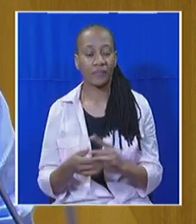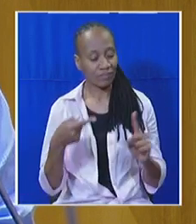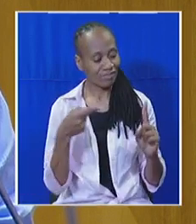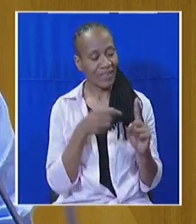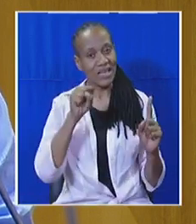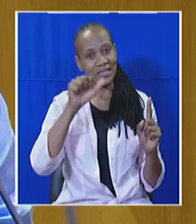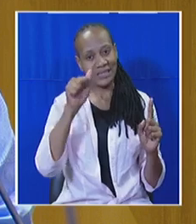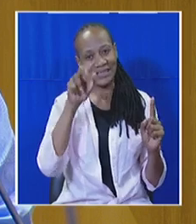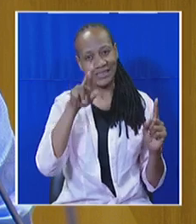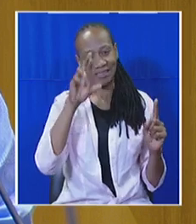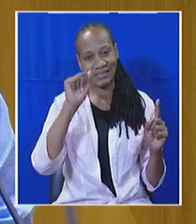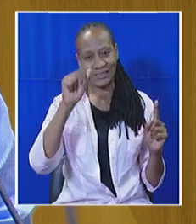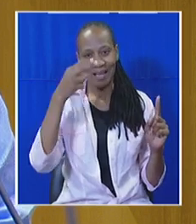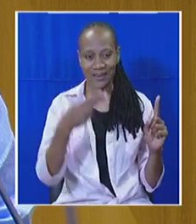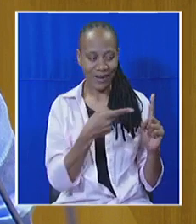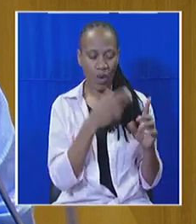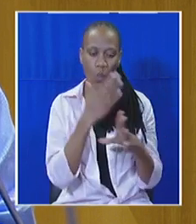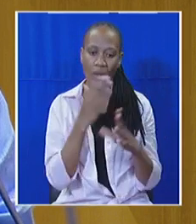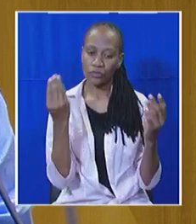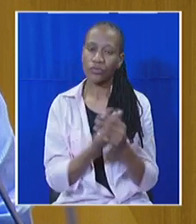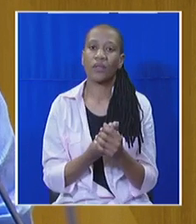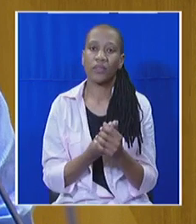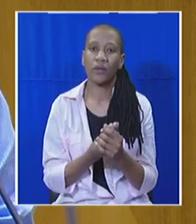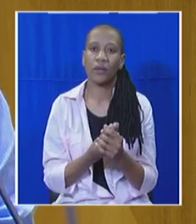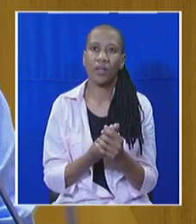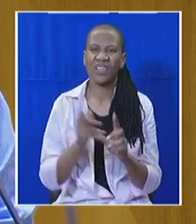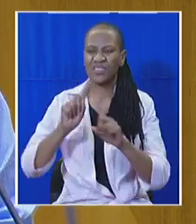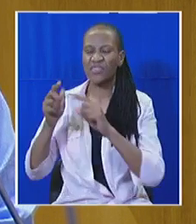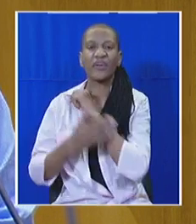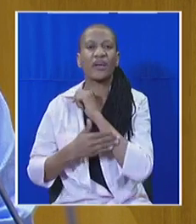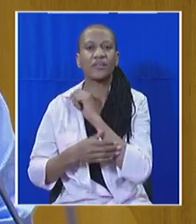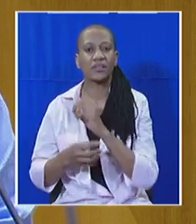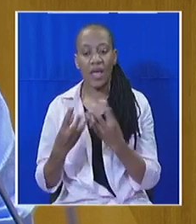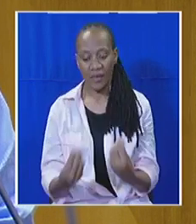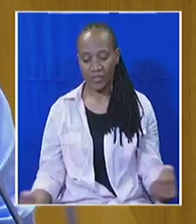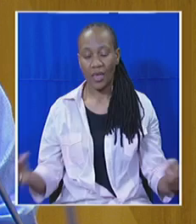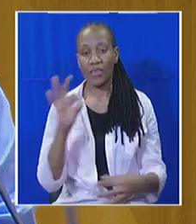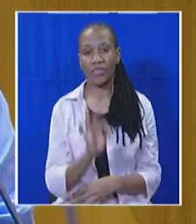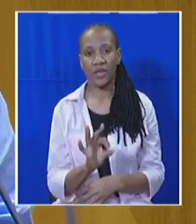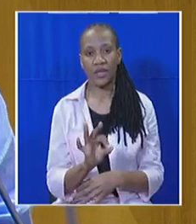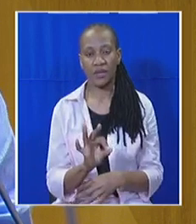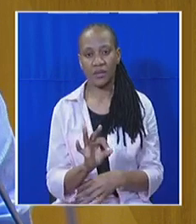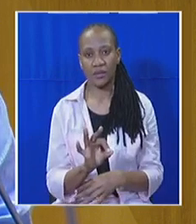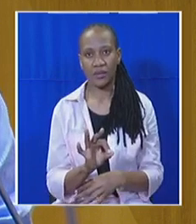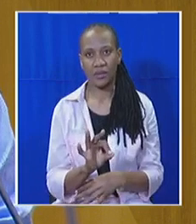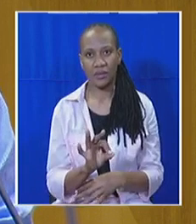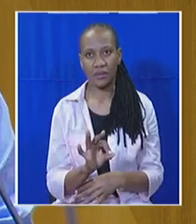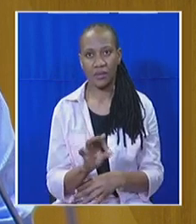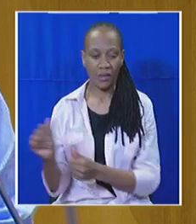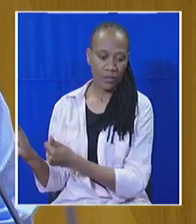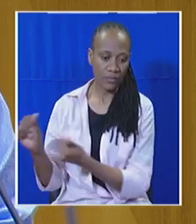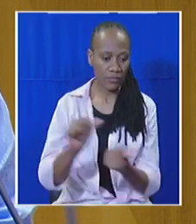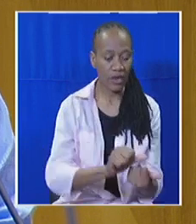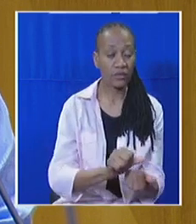Fred worked for the movement in exile, brought up 3 children, Lynn, John, and Ruth, and returned to the country when